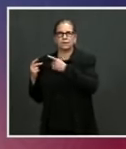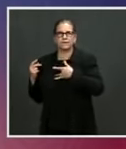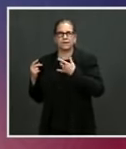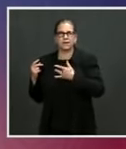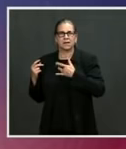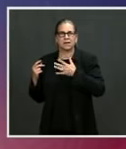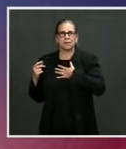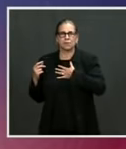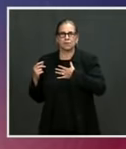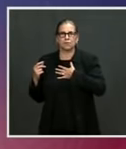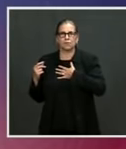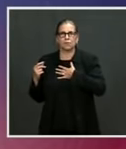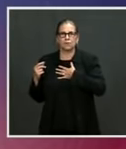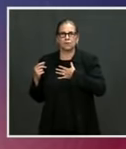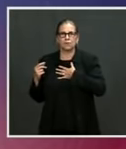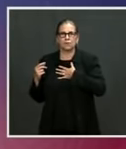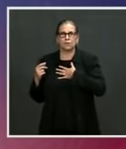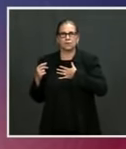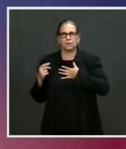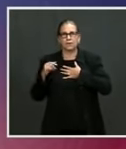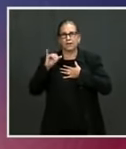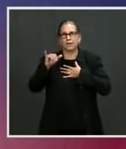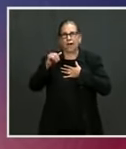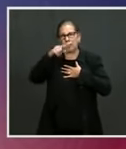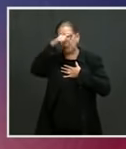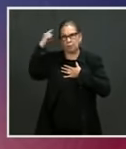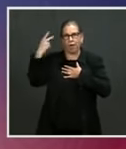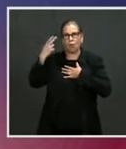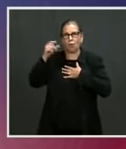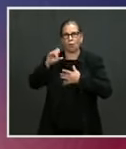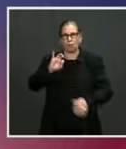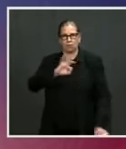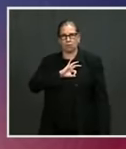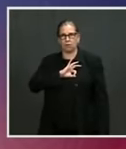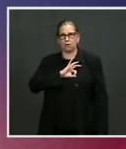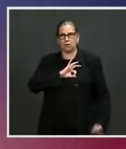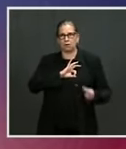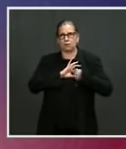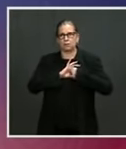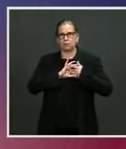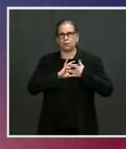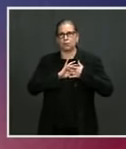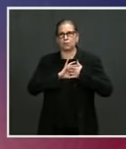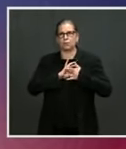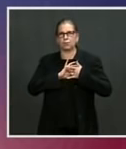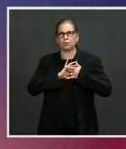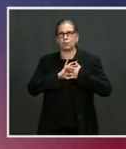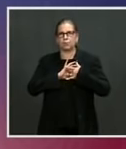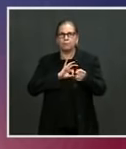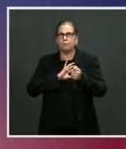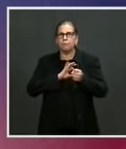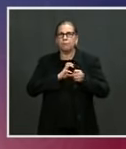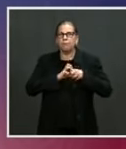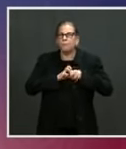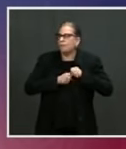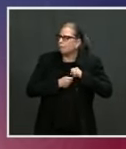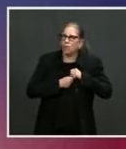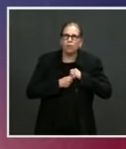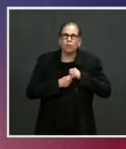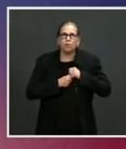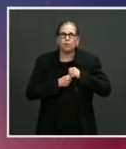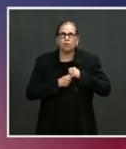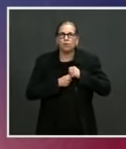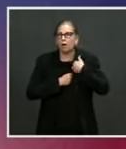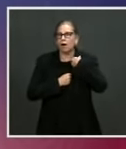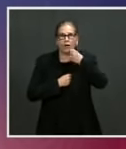black hole you feel in your chest as if it's going to suck you into it we get. I know